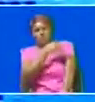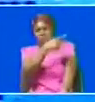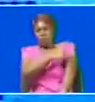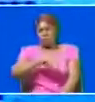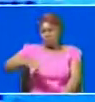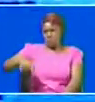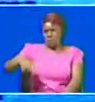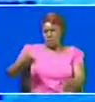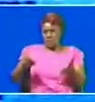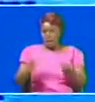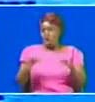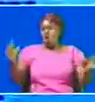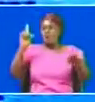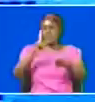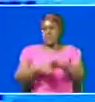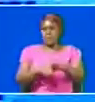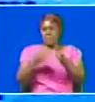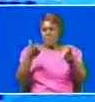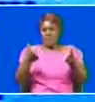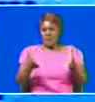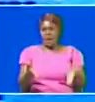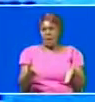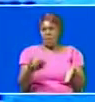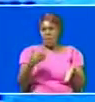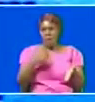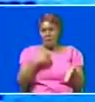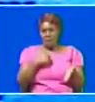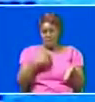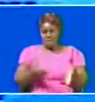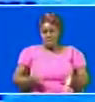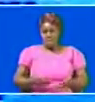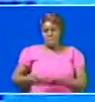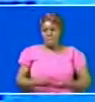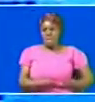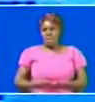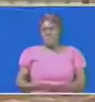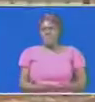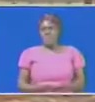ya kaunti kwa muda sasa, ambapo tayari ameshabarikiwa na hata kujifungua mtoto.